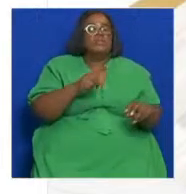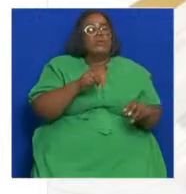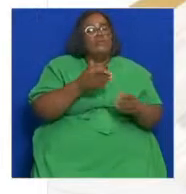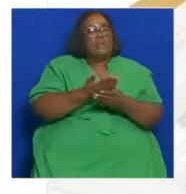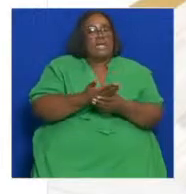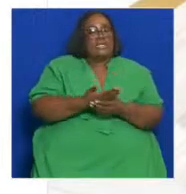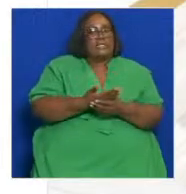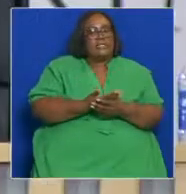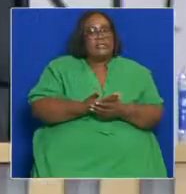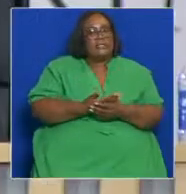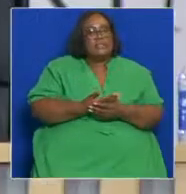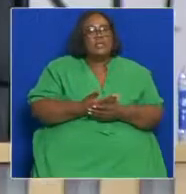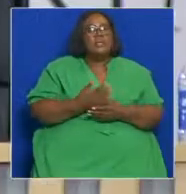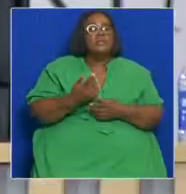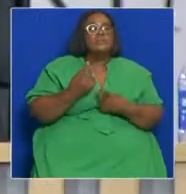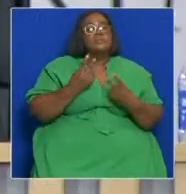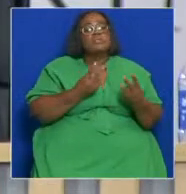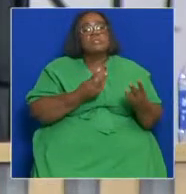see that